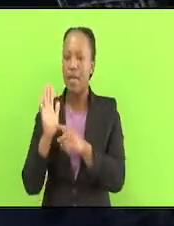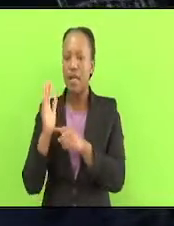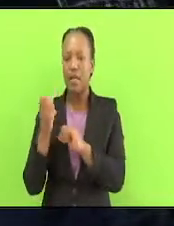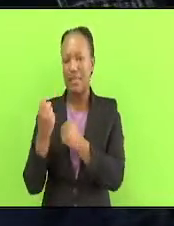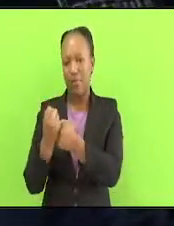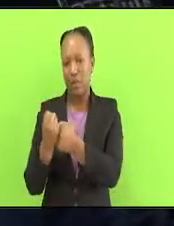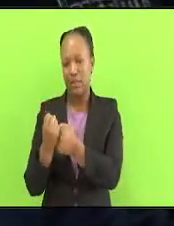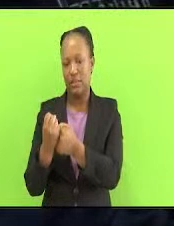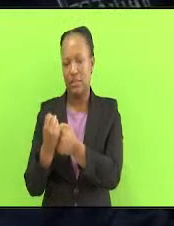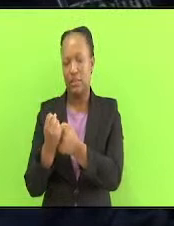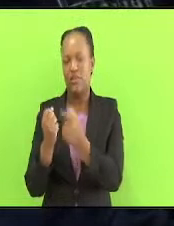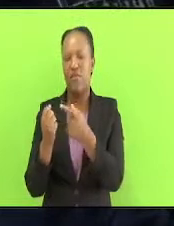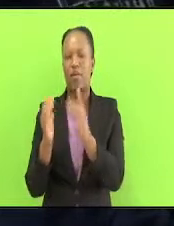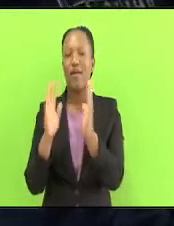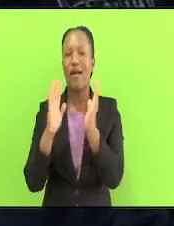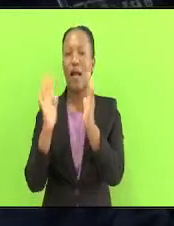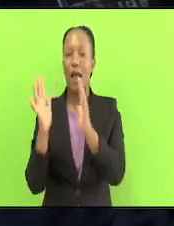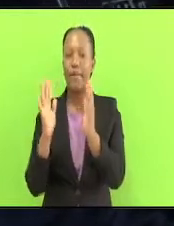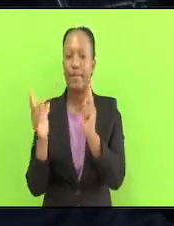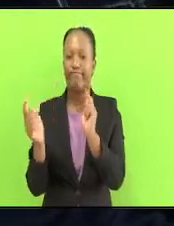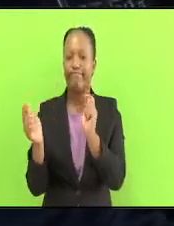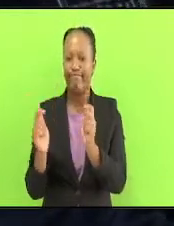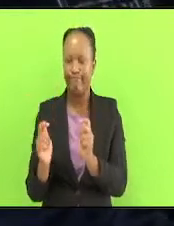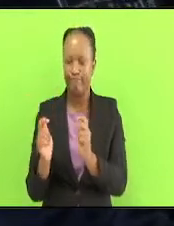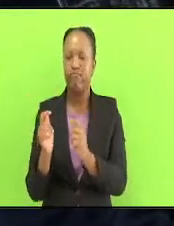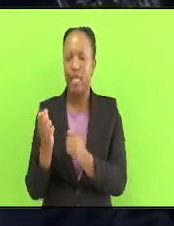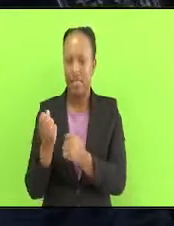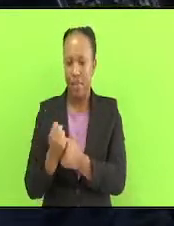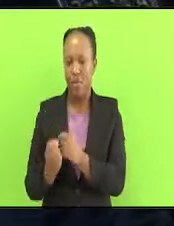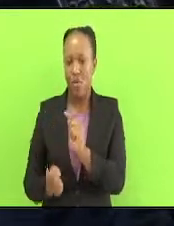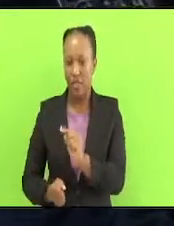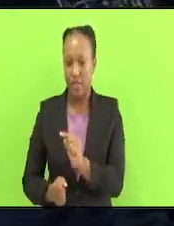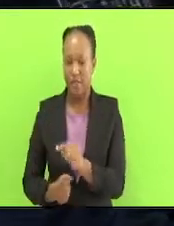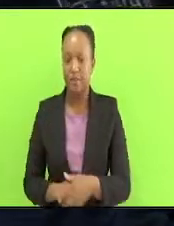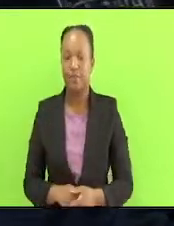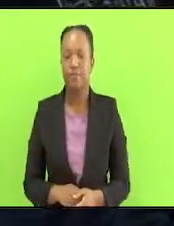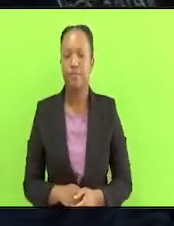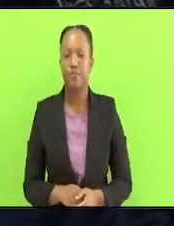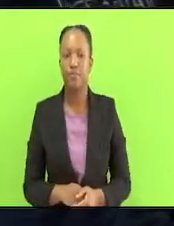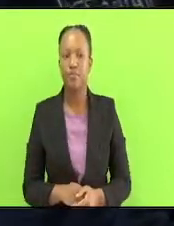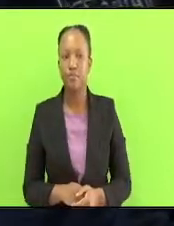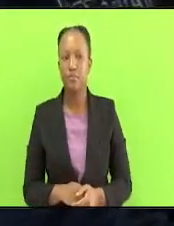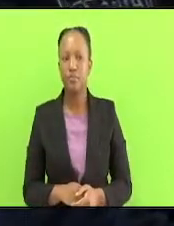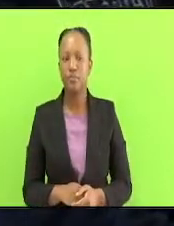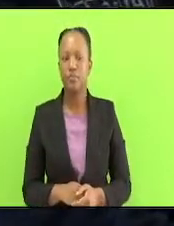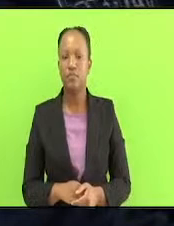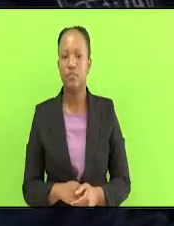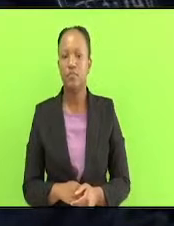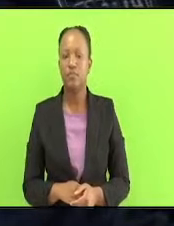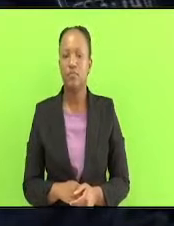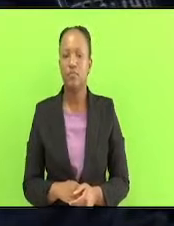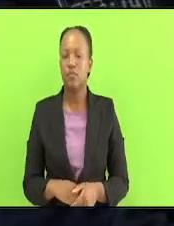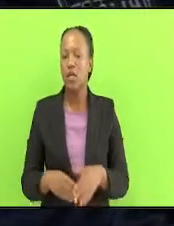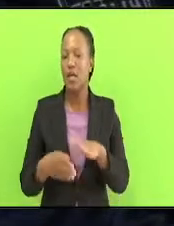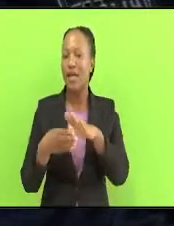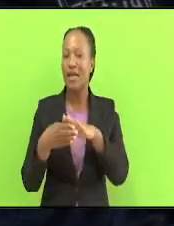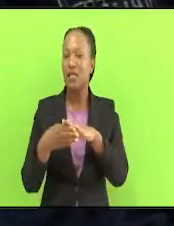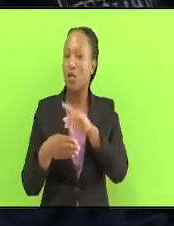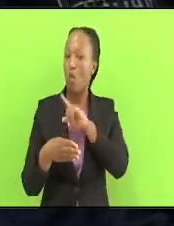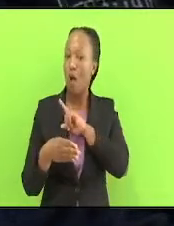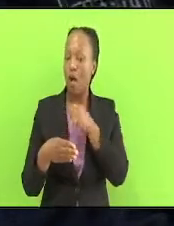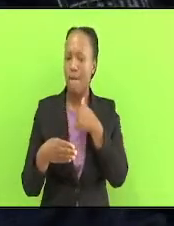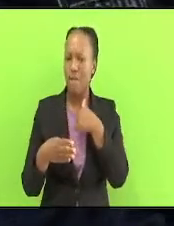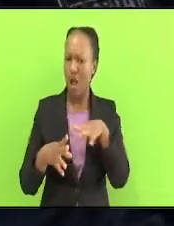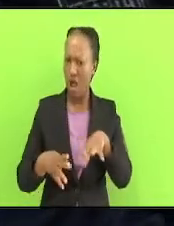ya climate change. I do support this bill on climate change. Go ya ka mabaka a latelang. And then this